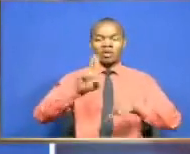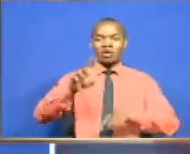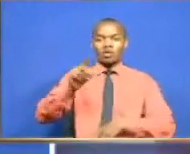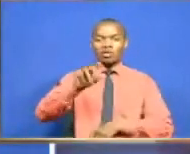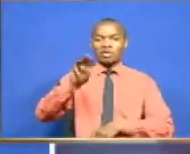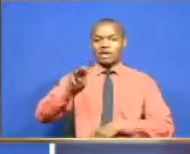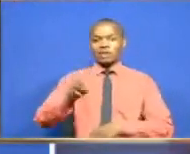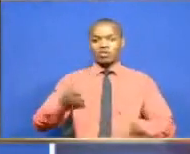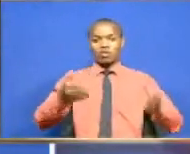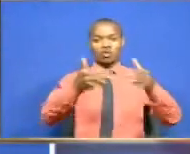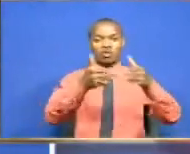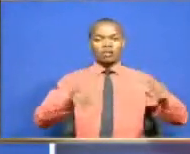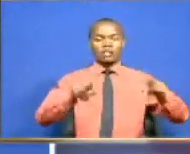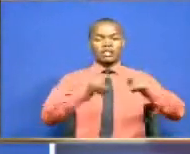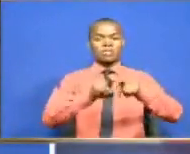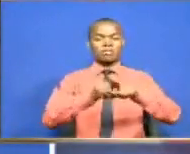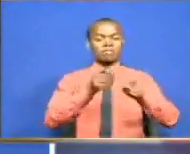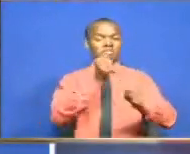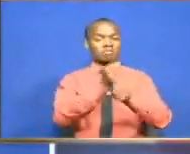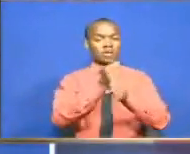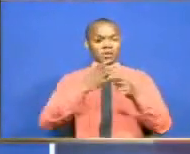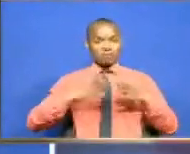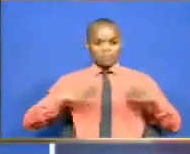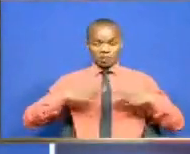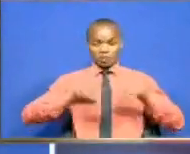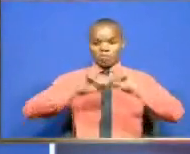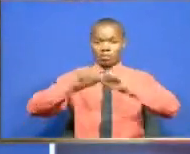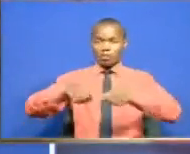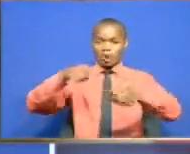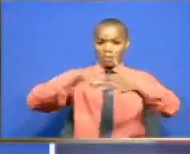Party, saw local residents are mobilized to plant